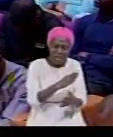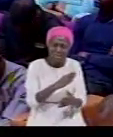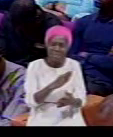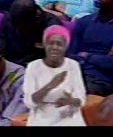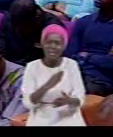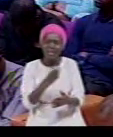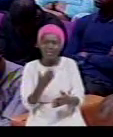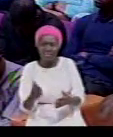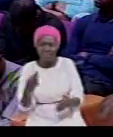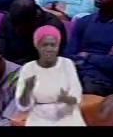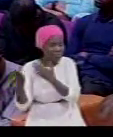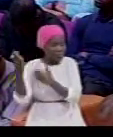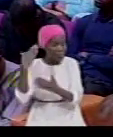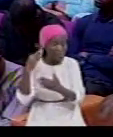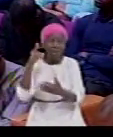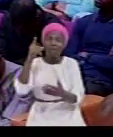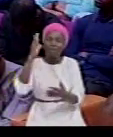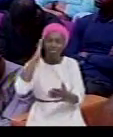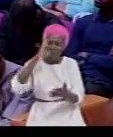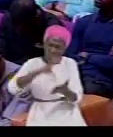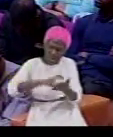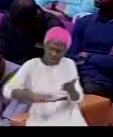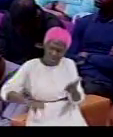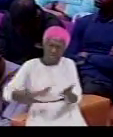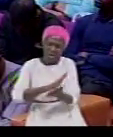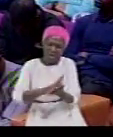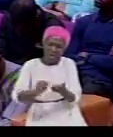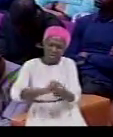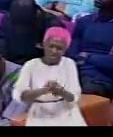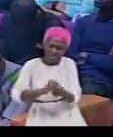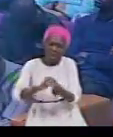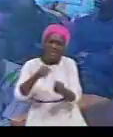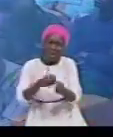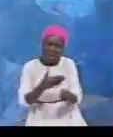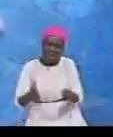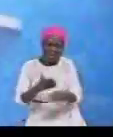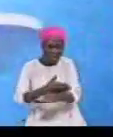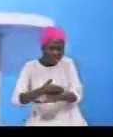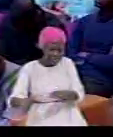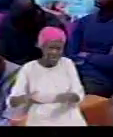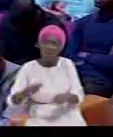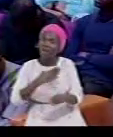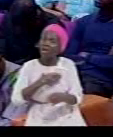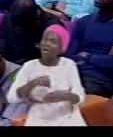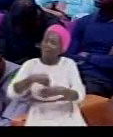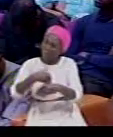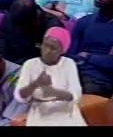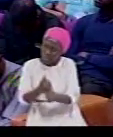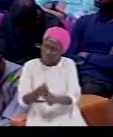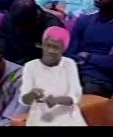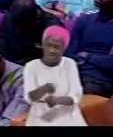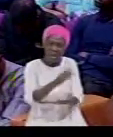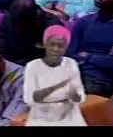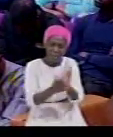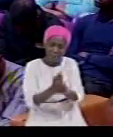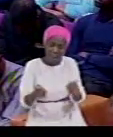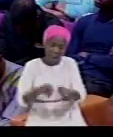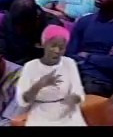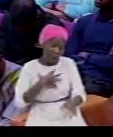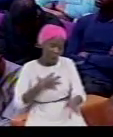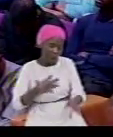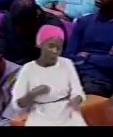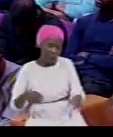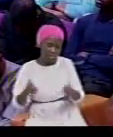you break everything, cleanse everything, wash everything away, and make them as white as